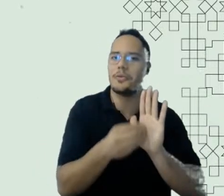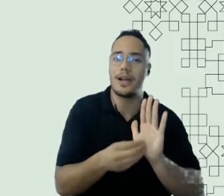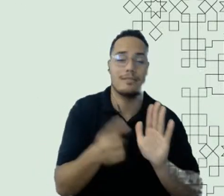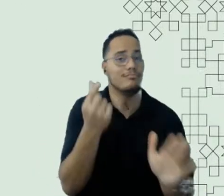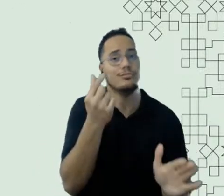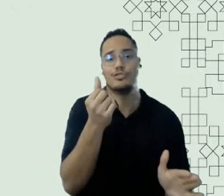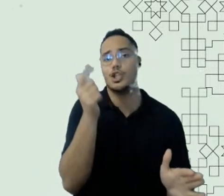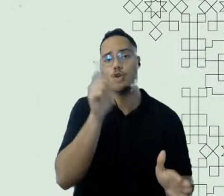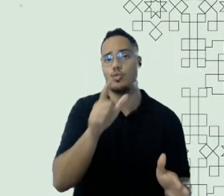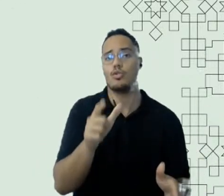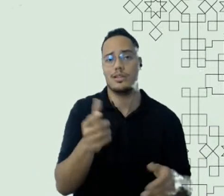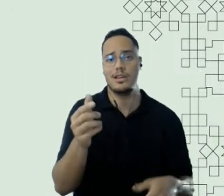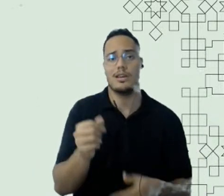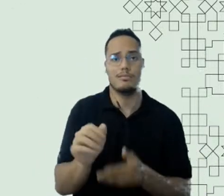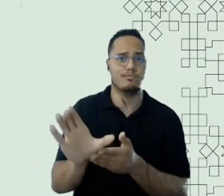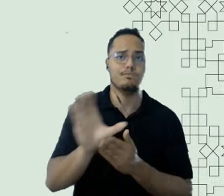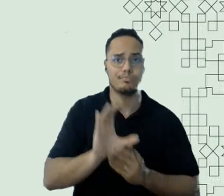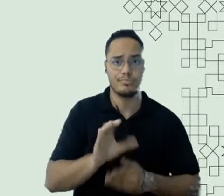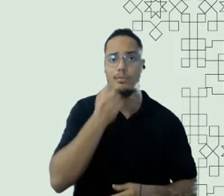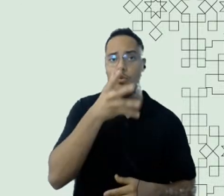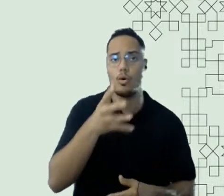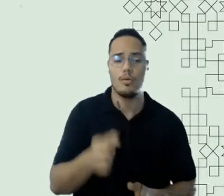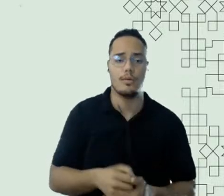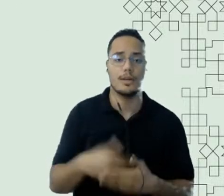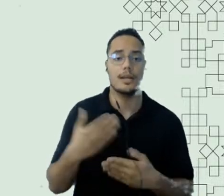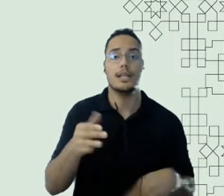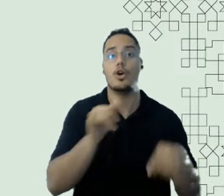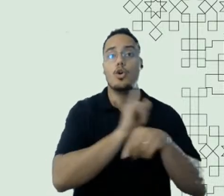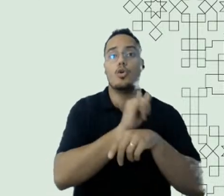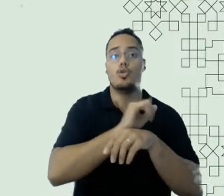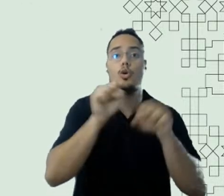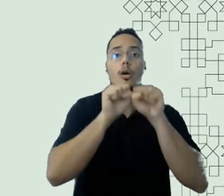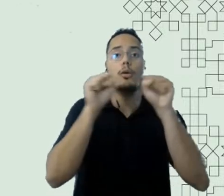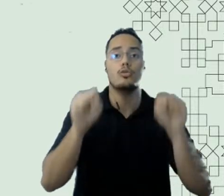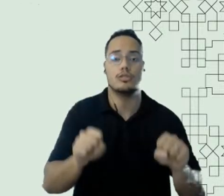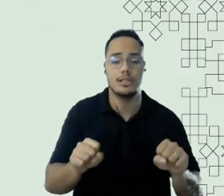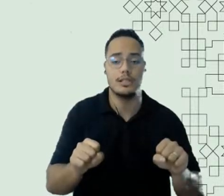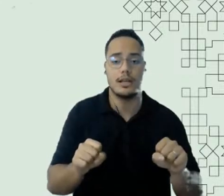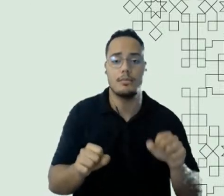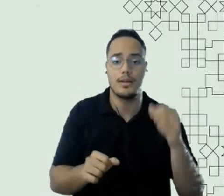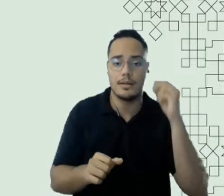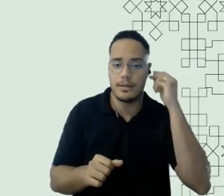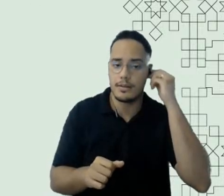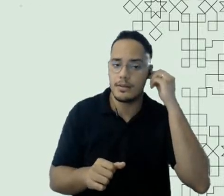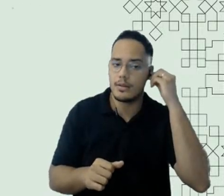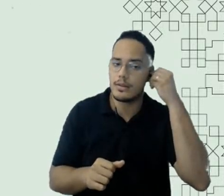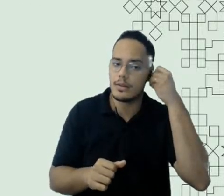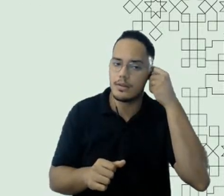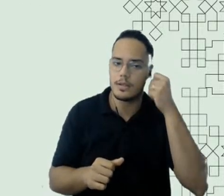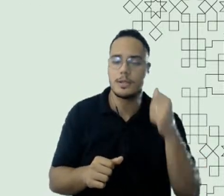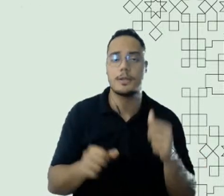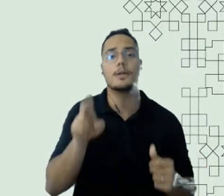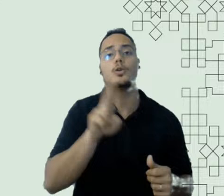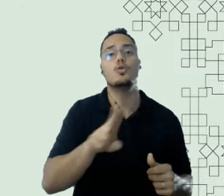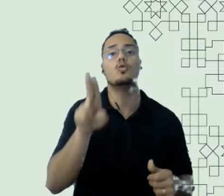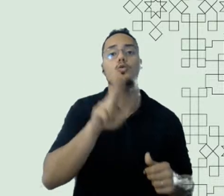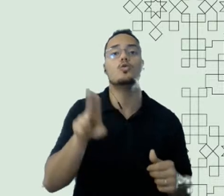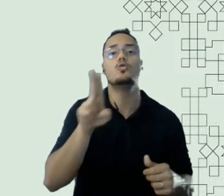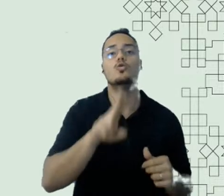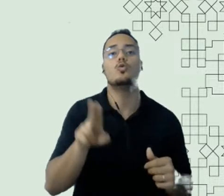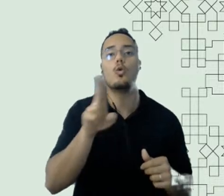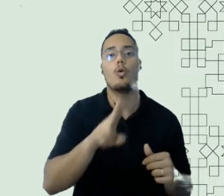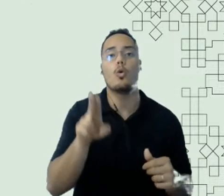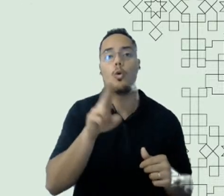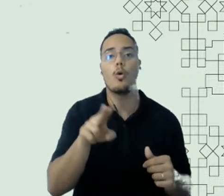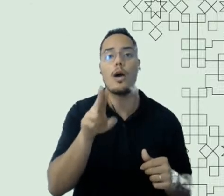taken to new videos, you know, so you are exposed to a lot of advertisement, publicity, etc.